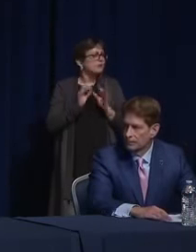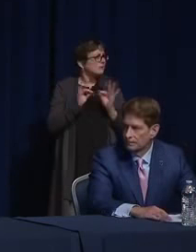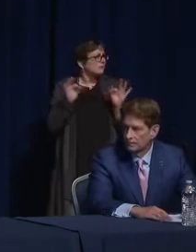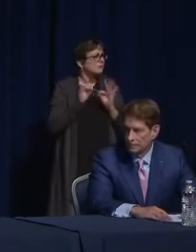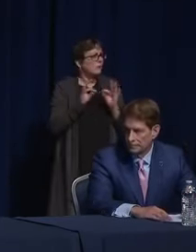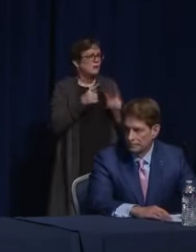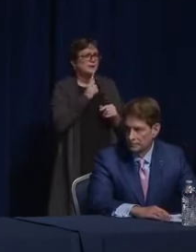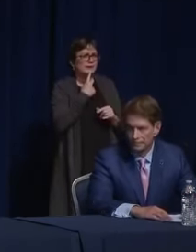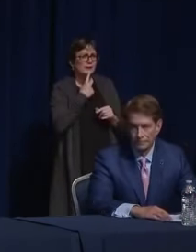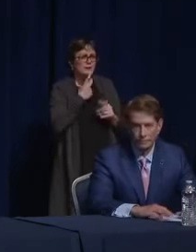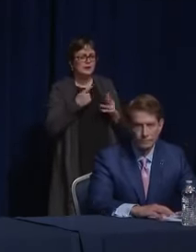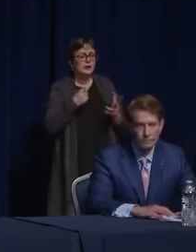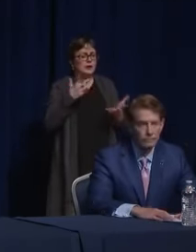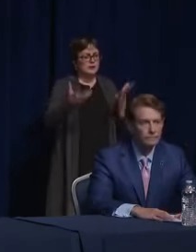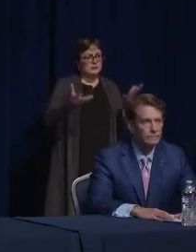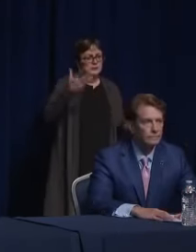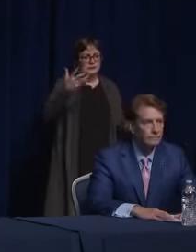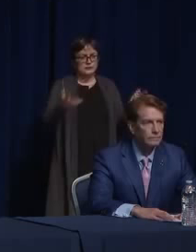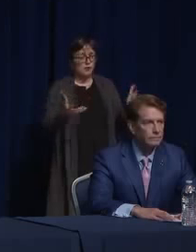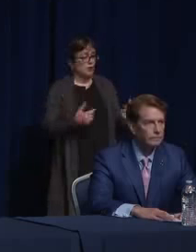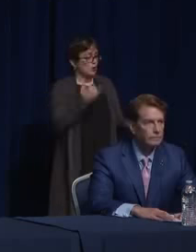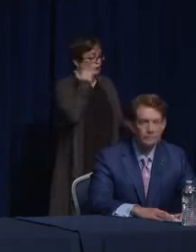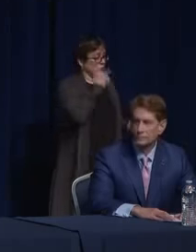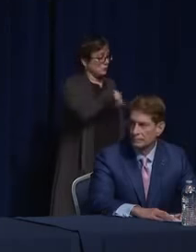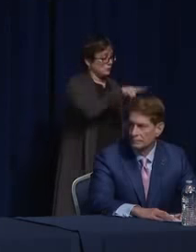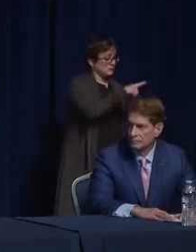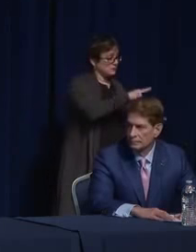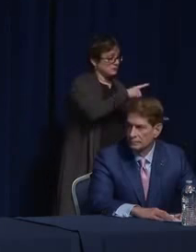just in case the timing of these two